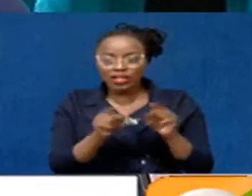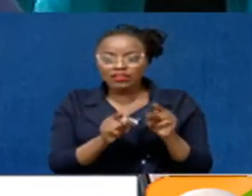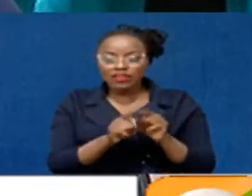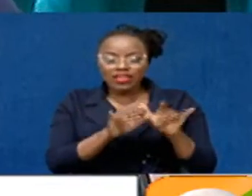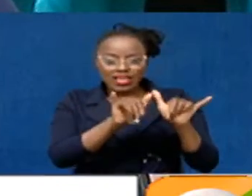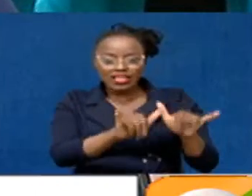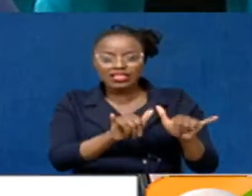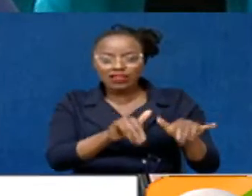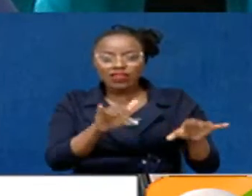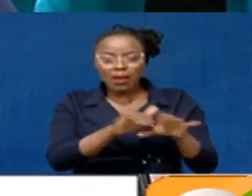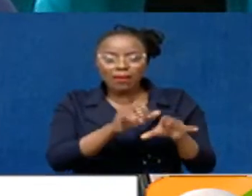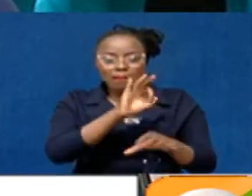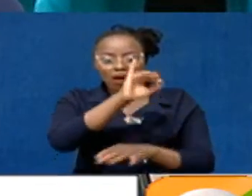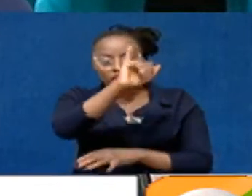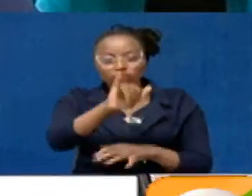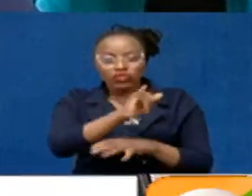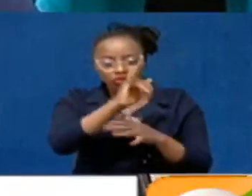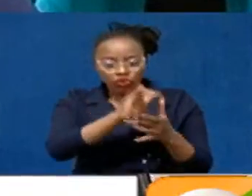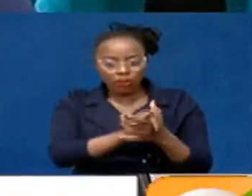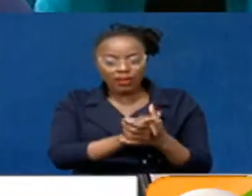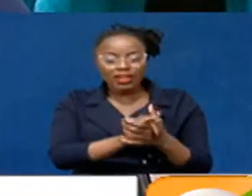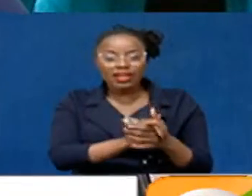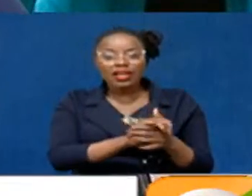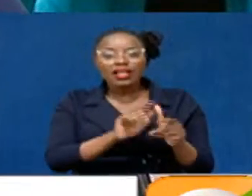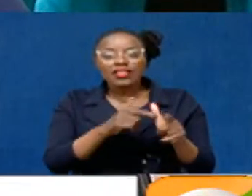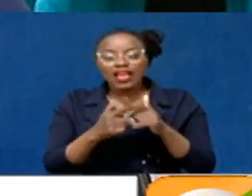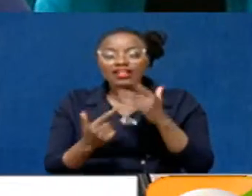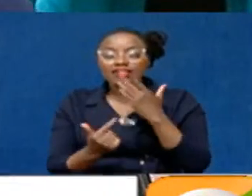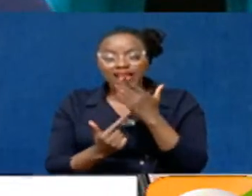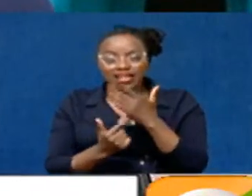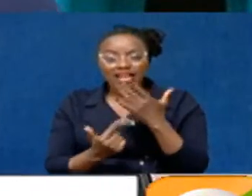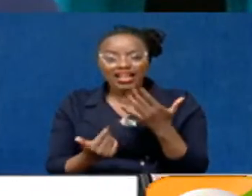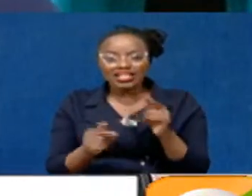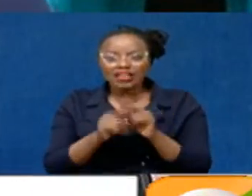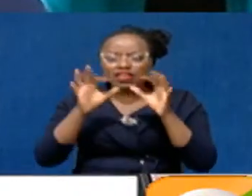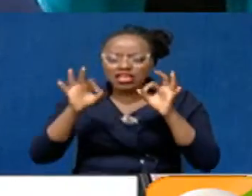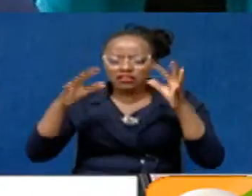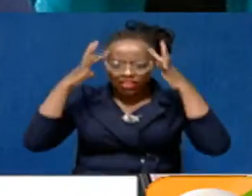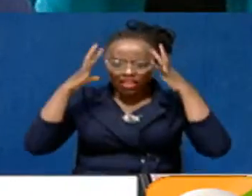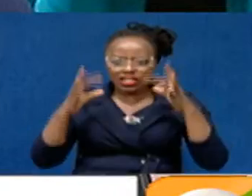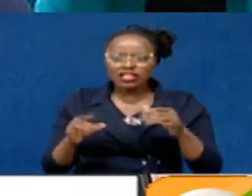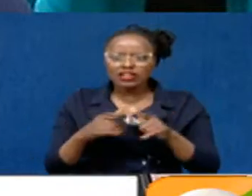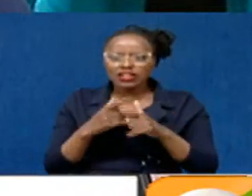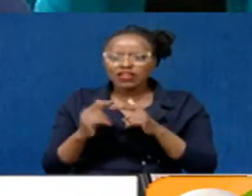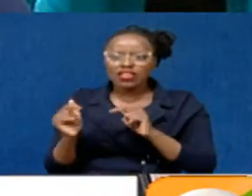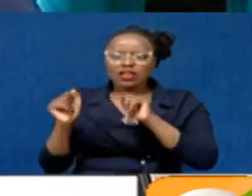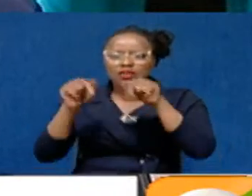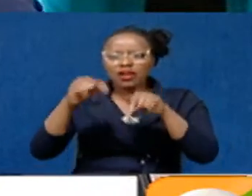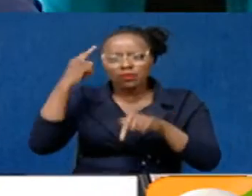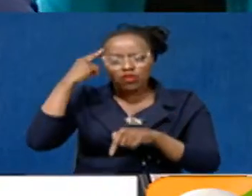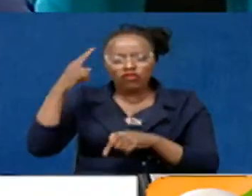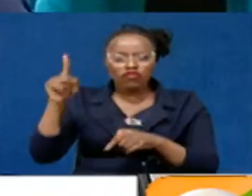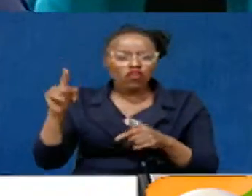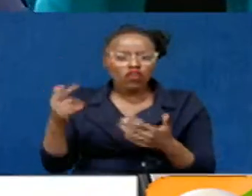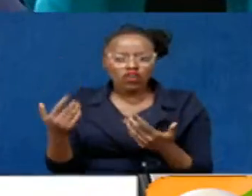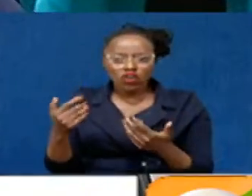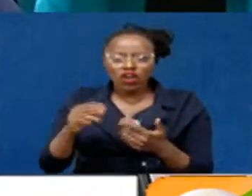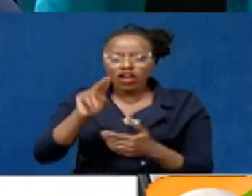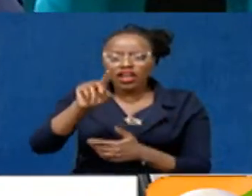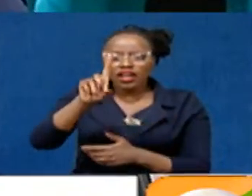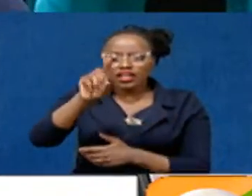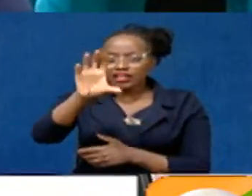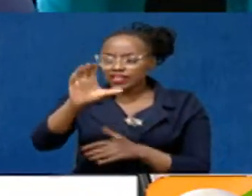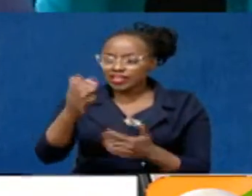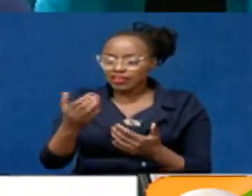they remain members of Jubilee. And so technically, what if they decide to actually turn up for the